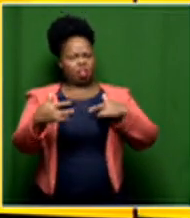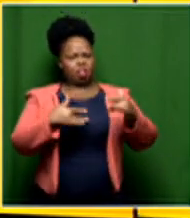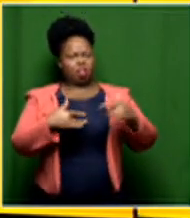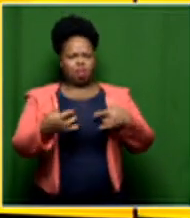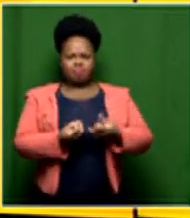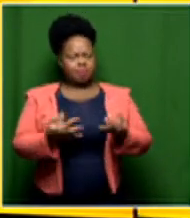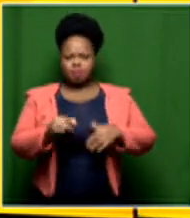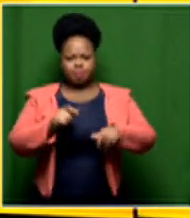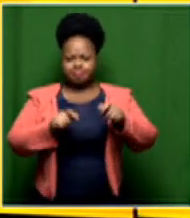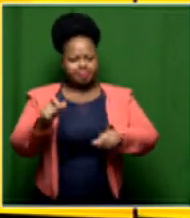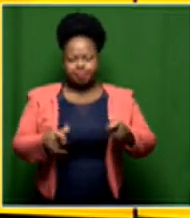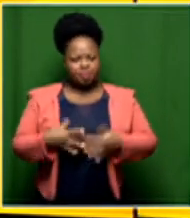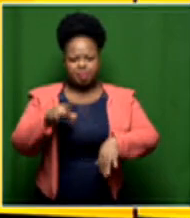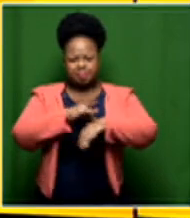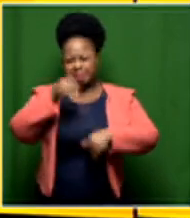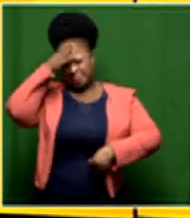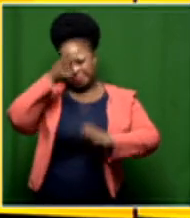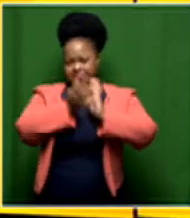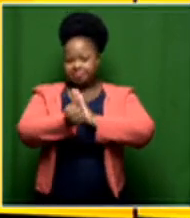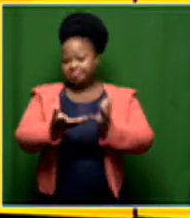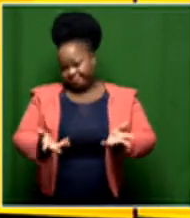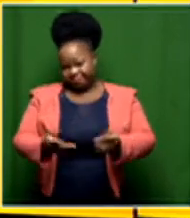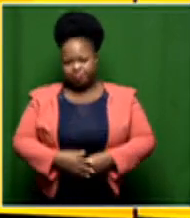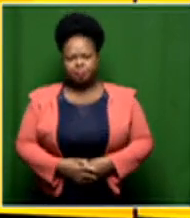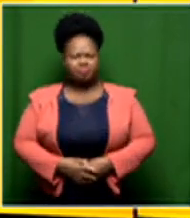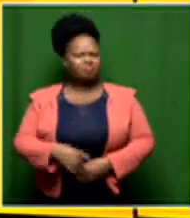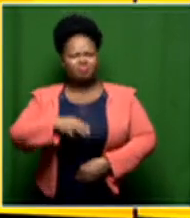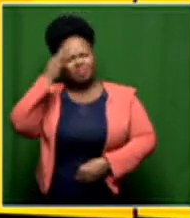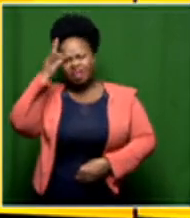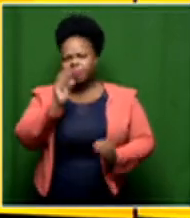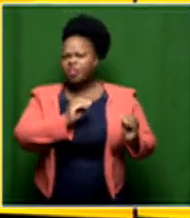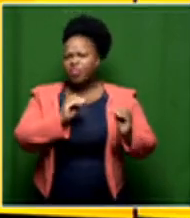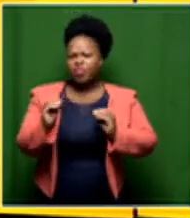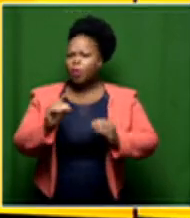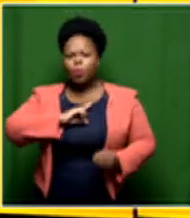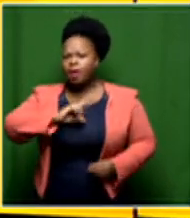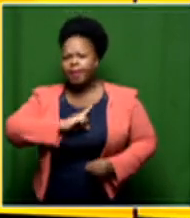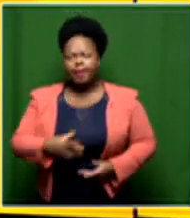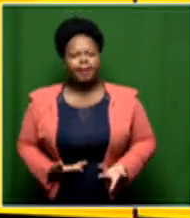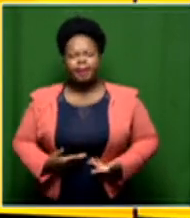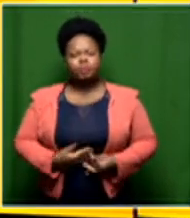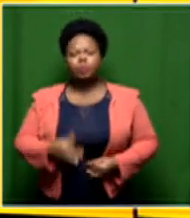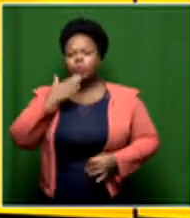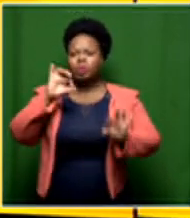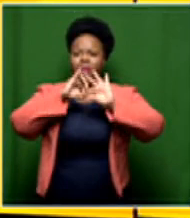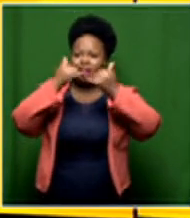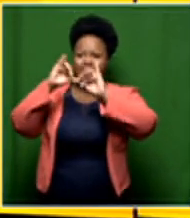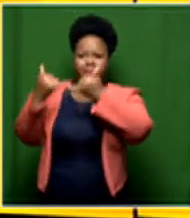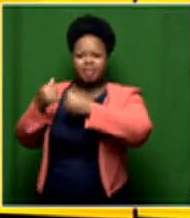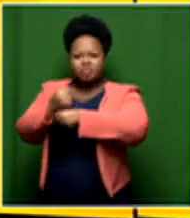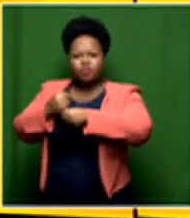from ordinary people and medical experts alike. Why is government taking so long? Who are the pharmaceutical